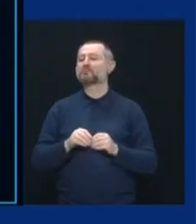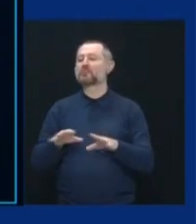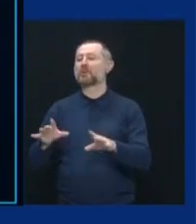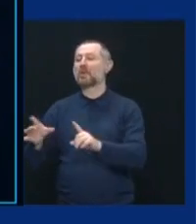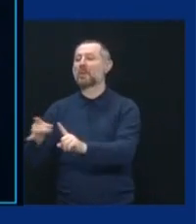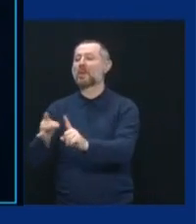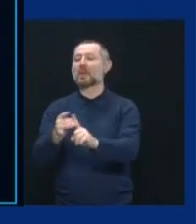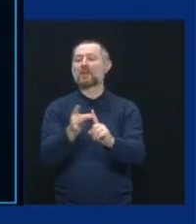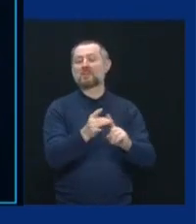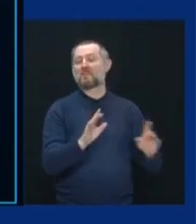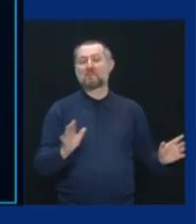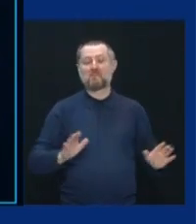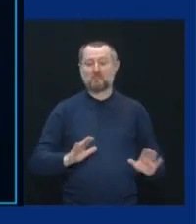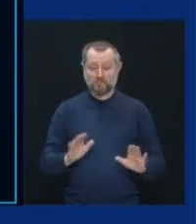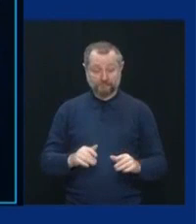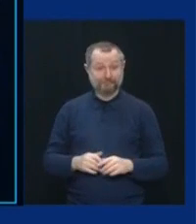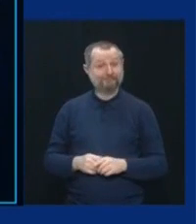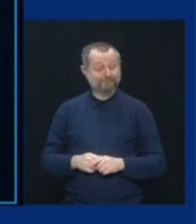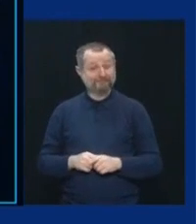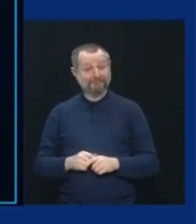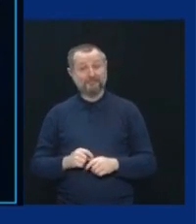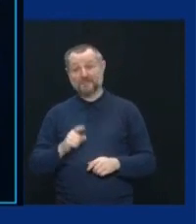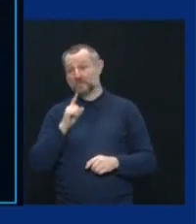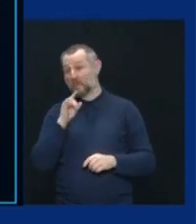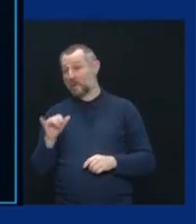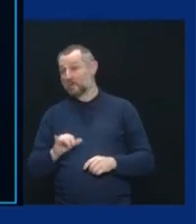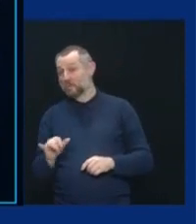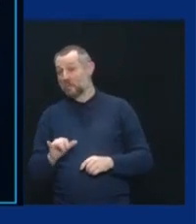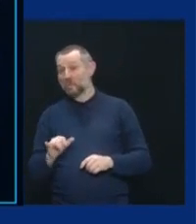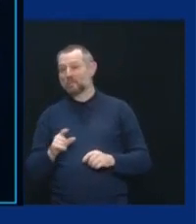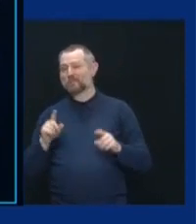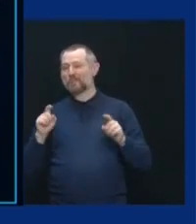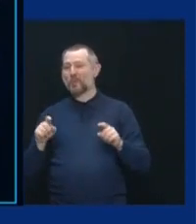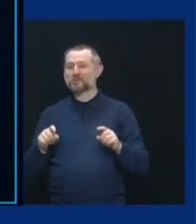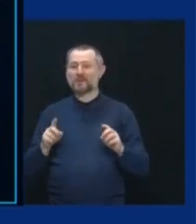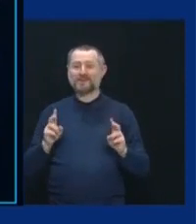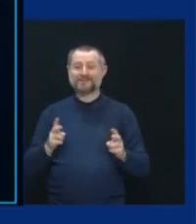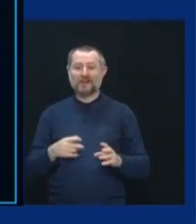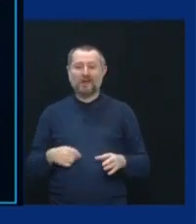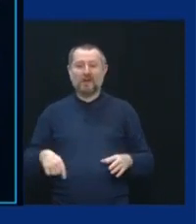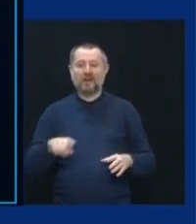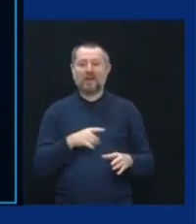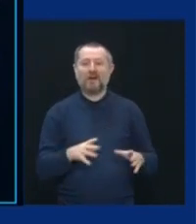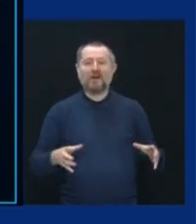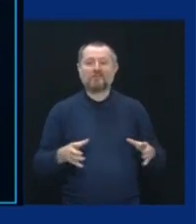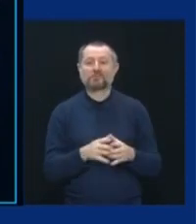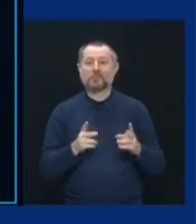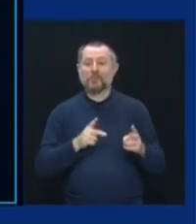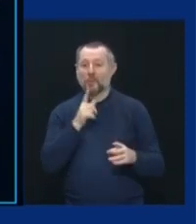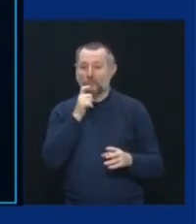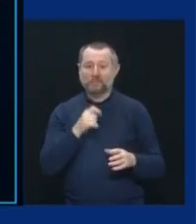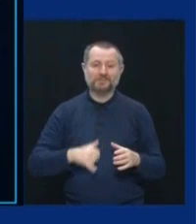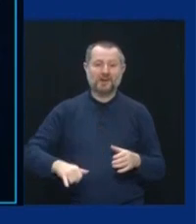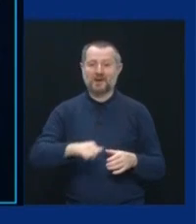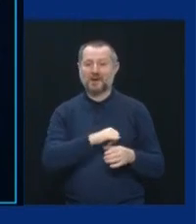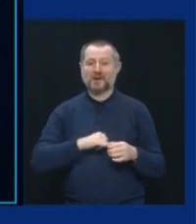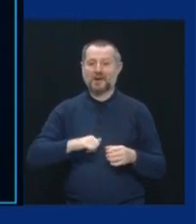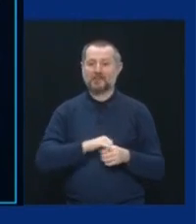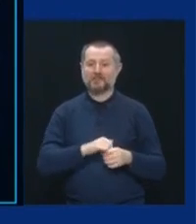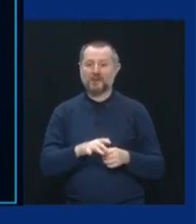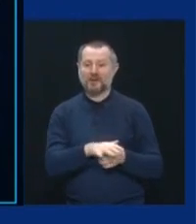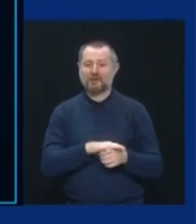And they were going to be what's called cohorted, cared for in